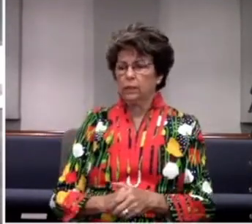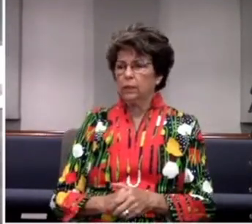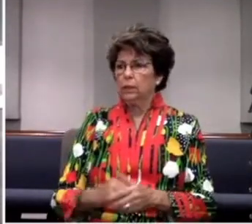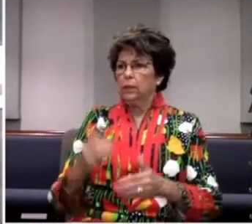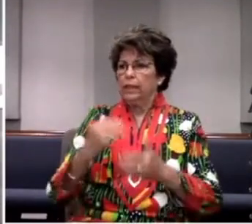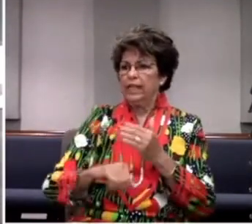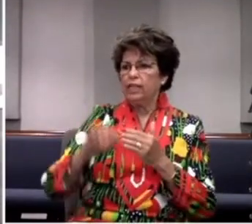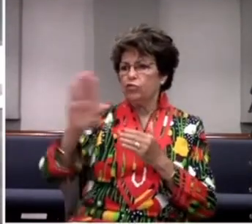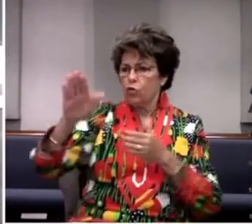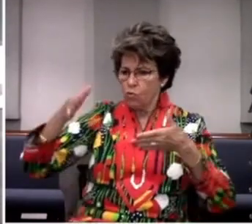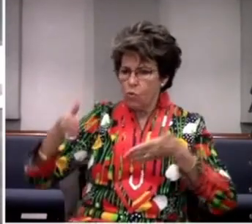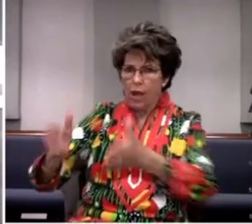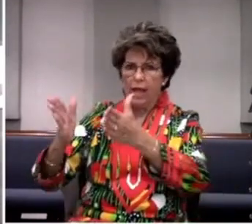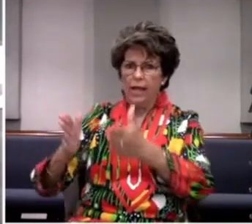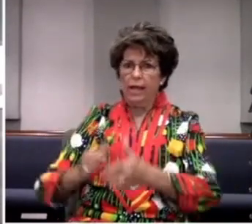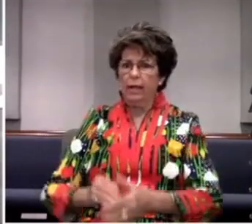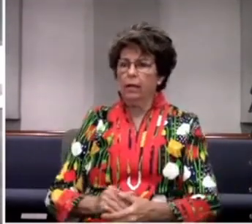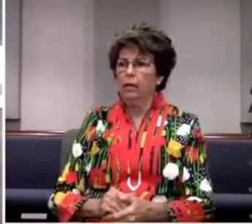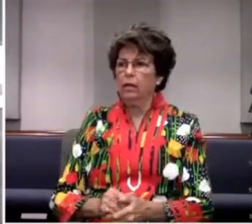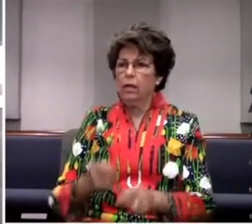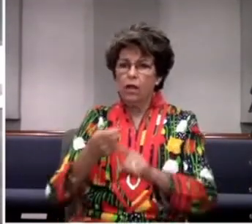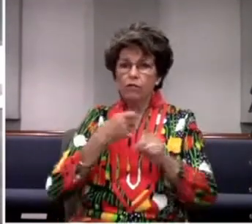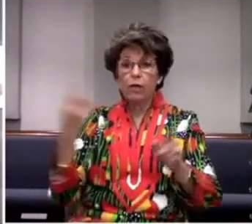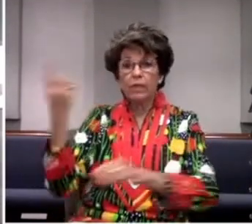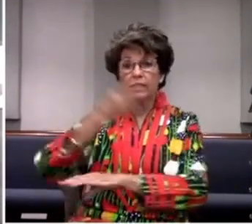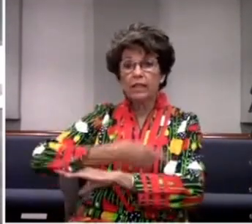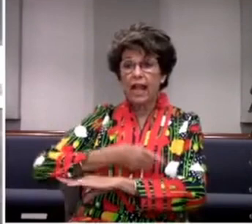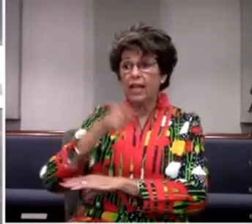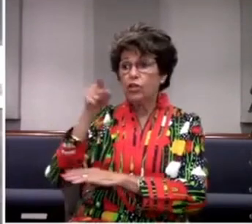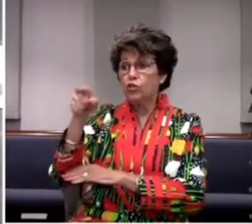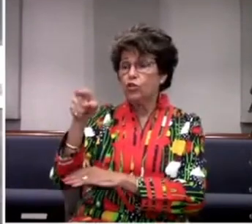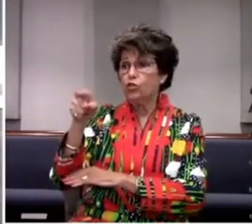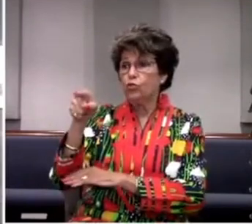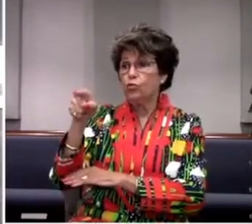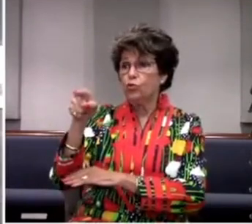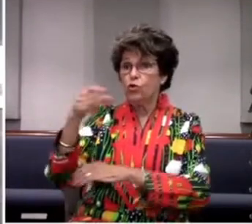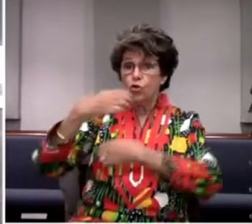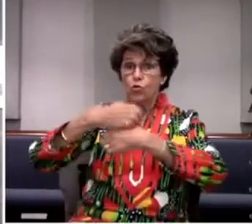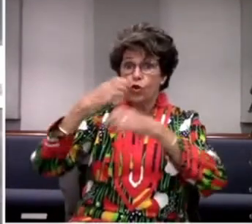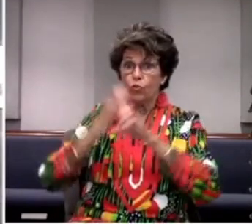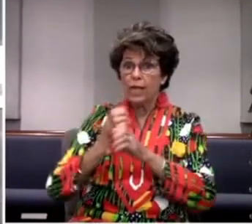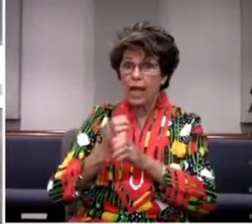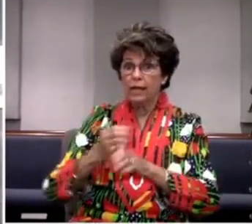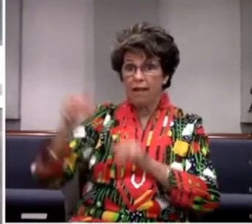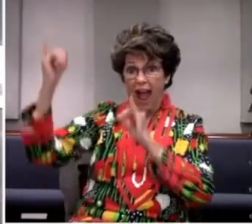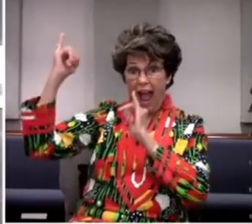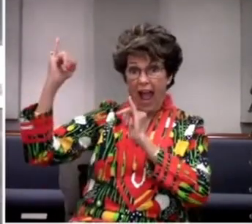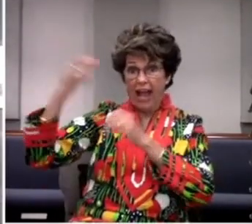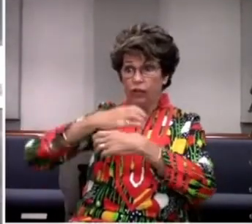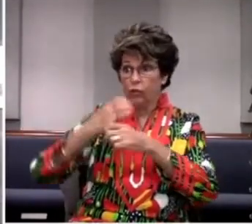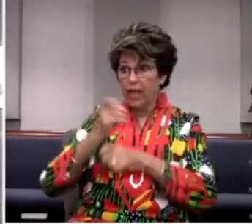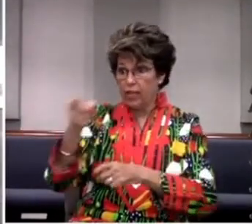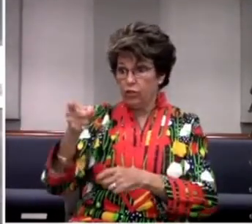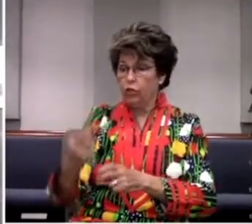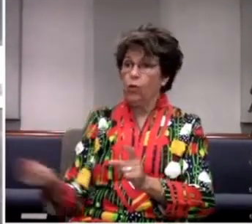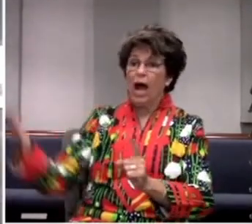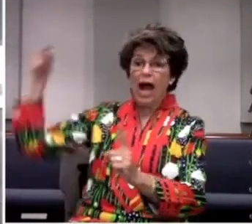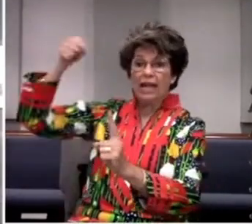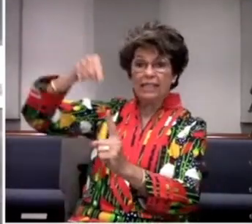thy ways from the day that thou wast created till,